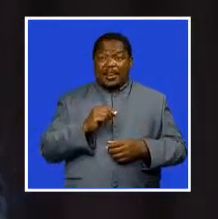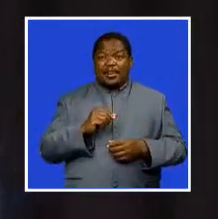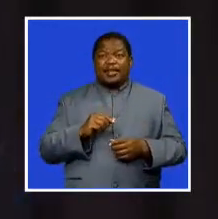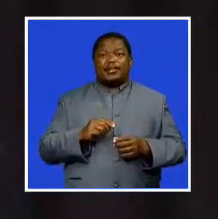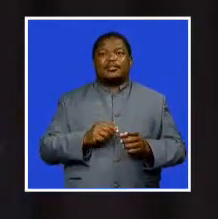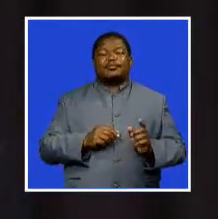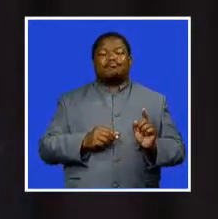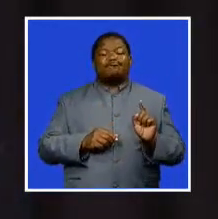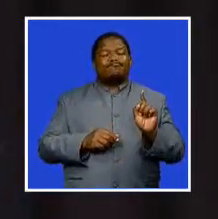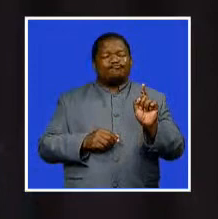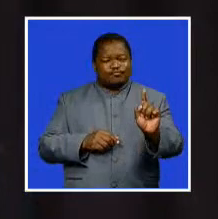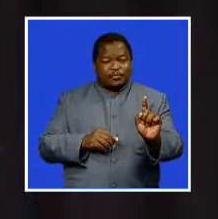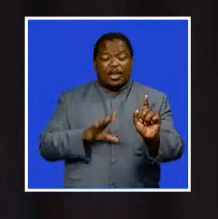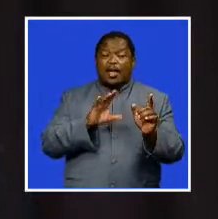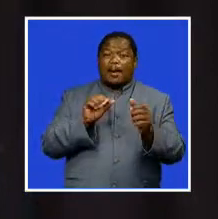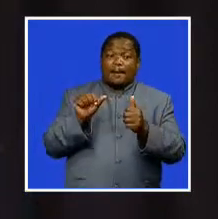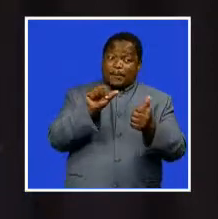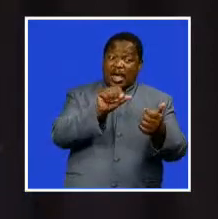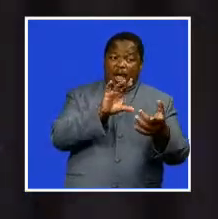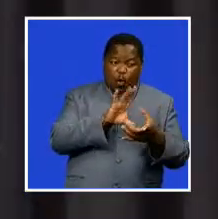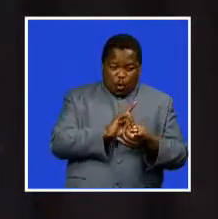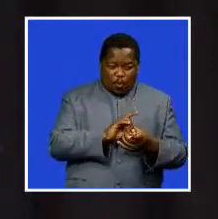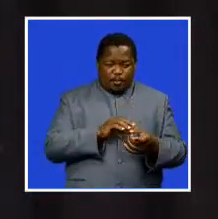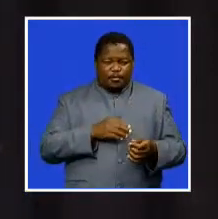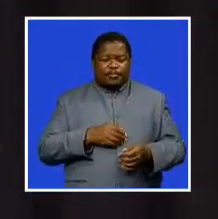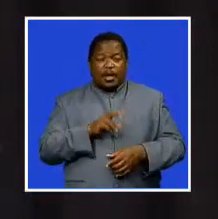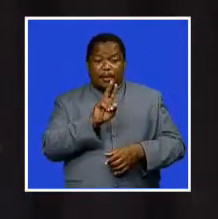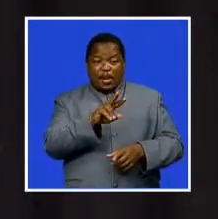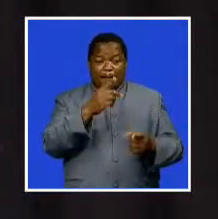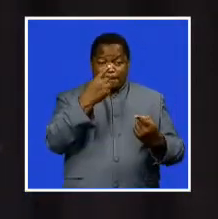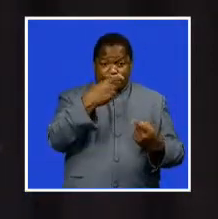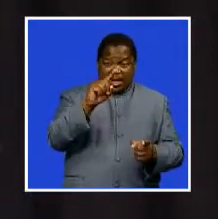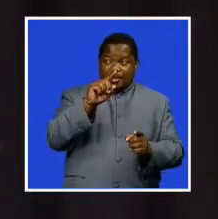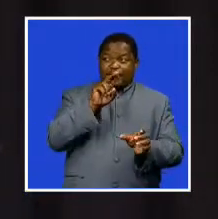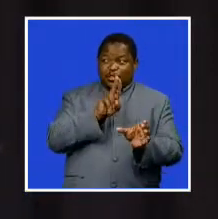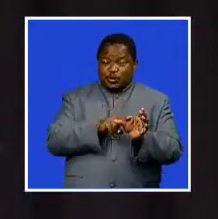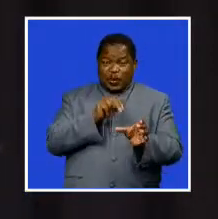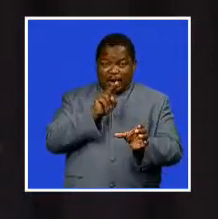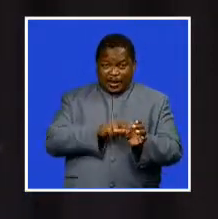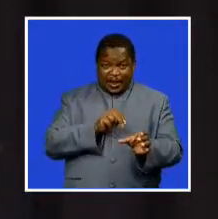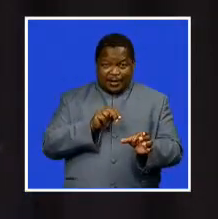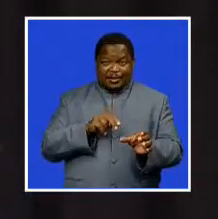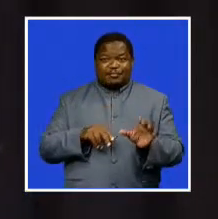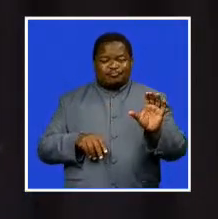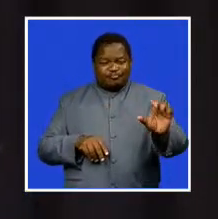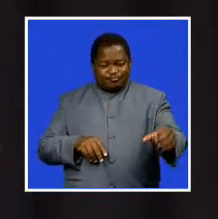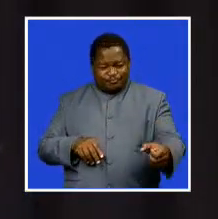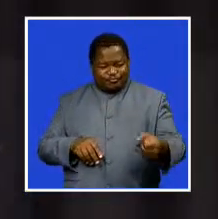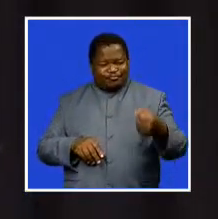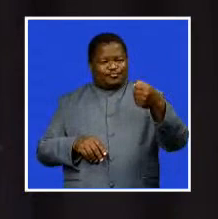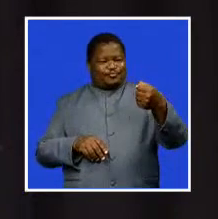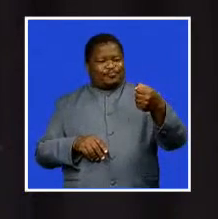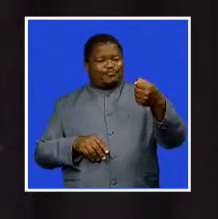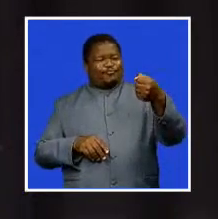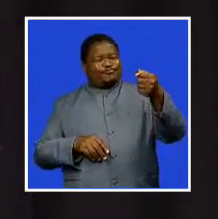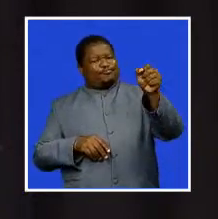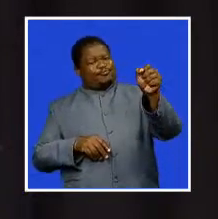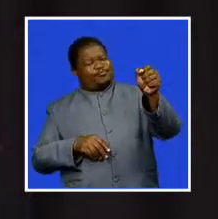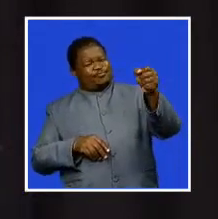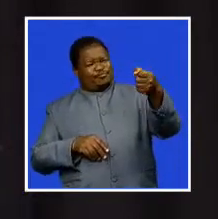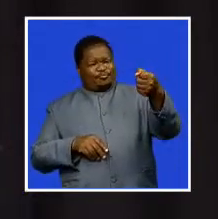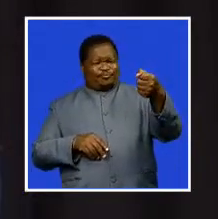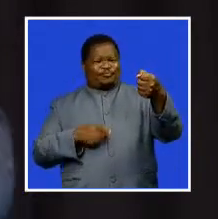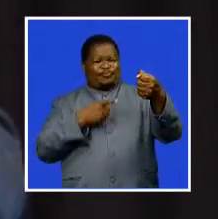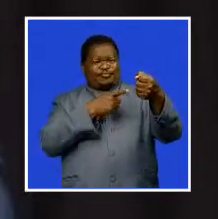kunemabhodlela laphasi athathele kuqala ibhodlela alibuke khanze thile